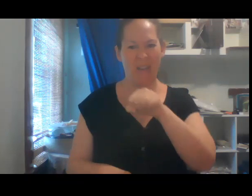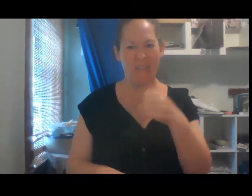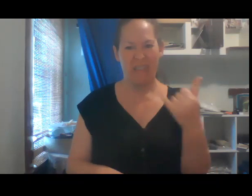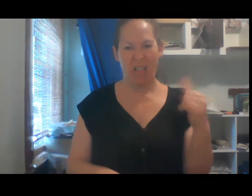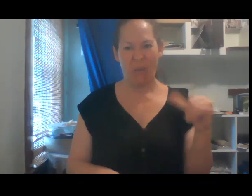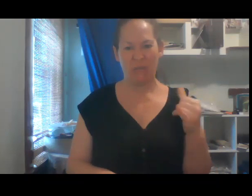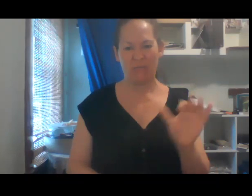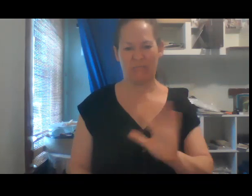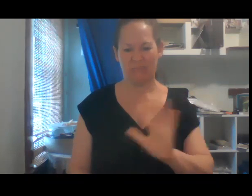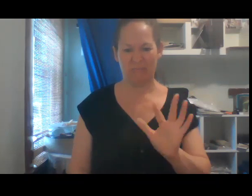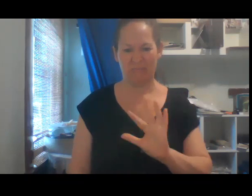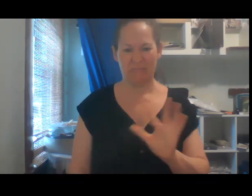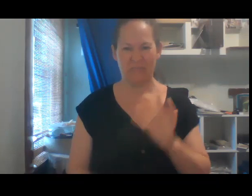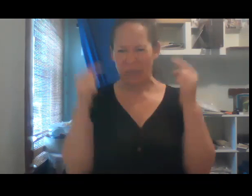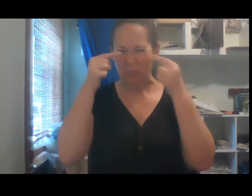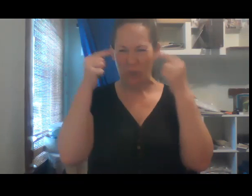That would hurt our eyes.